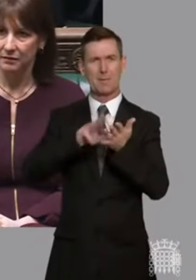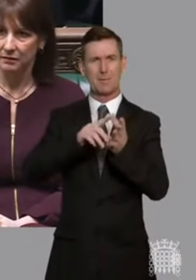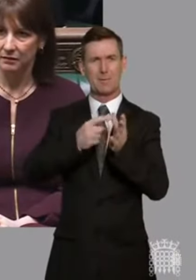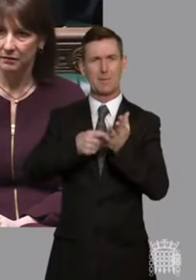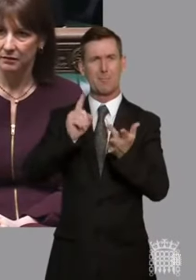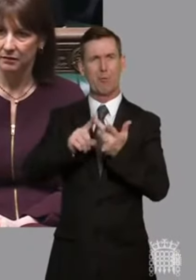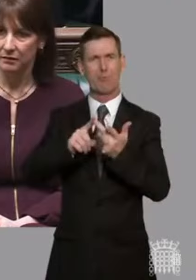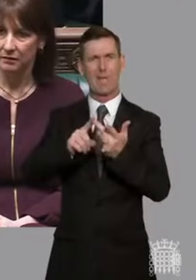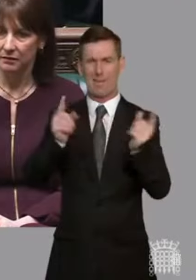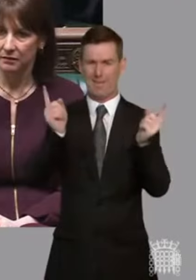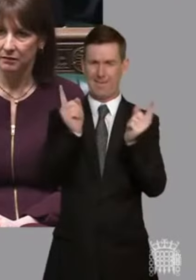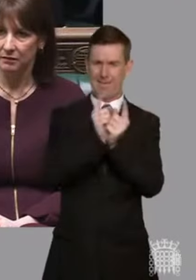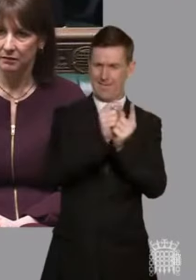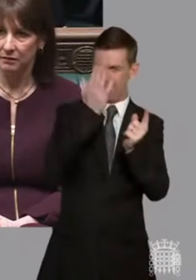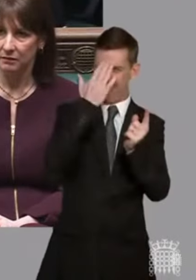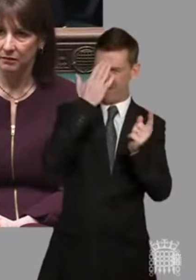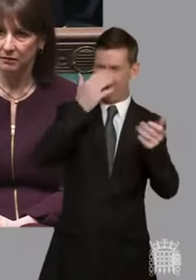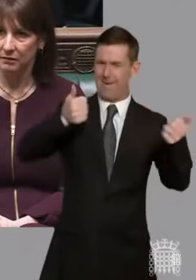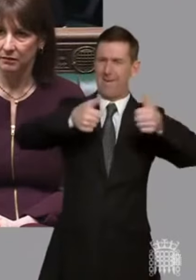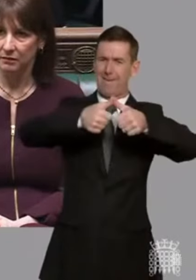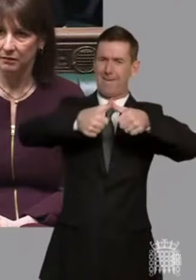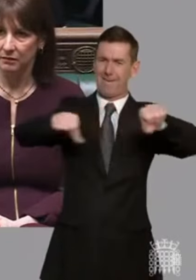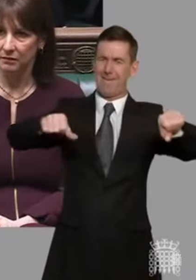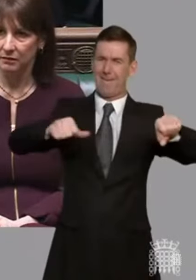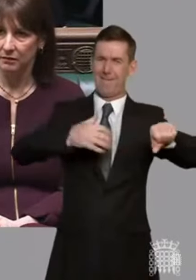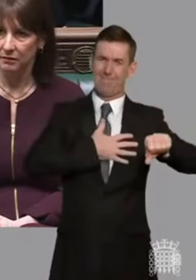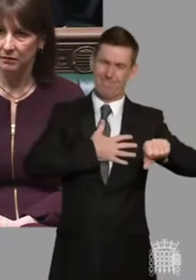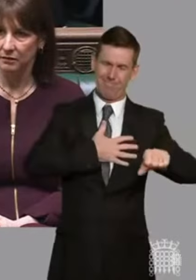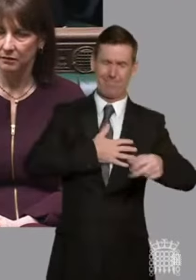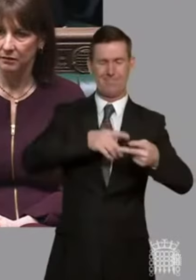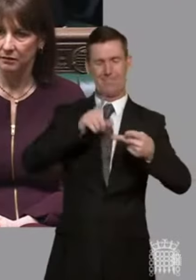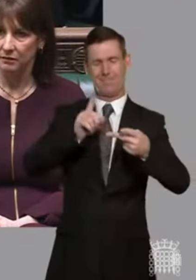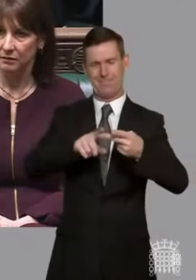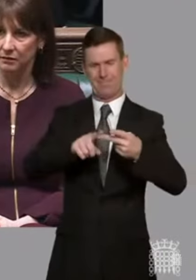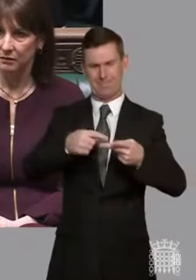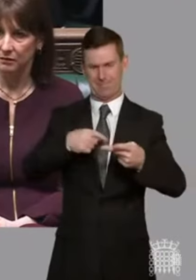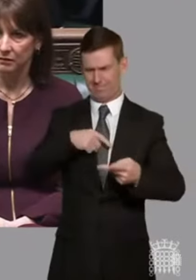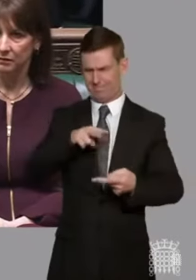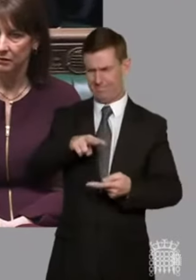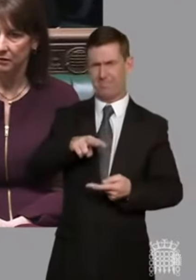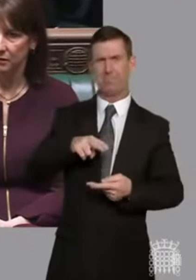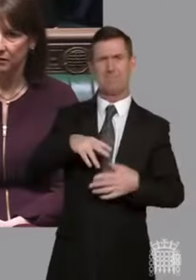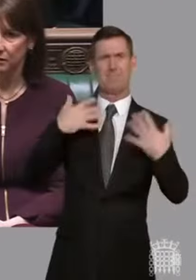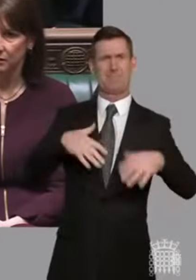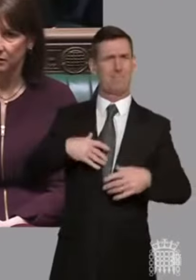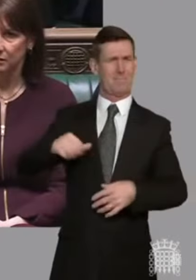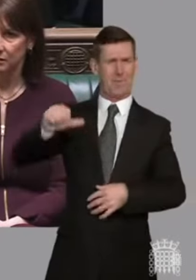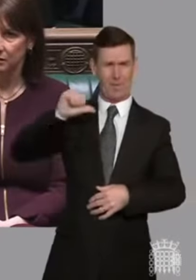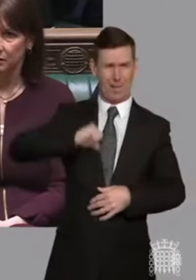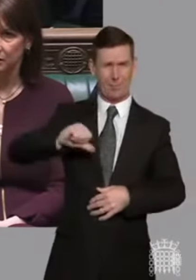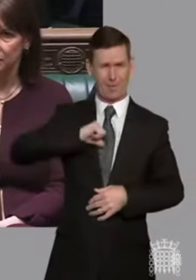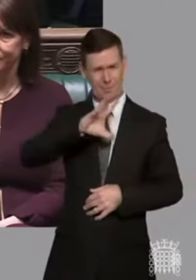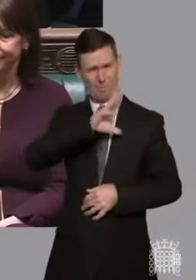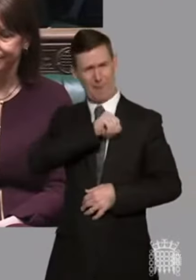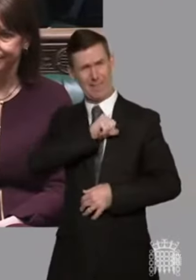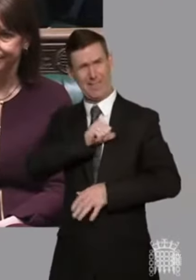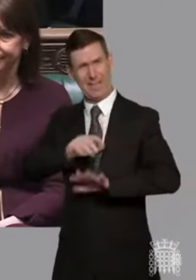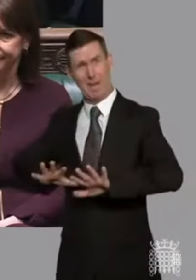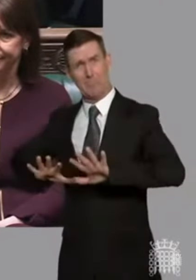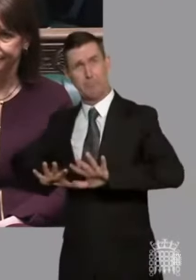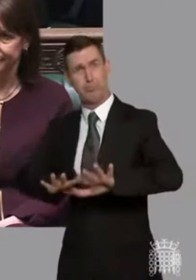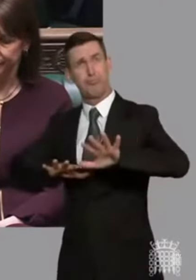second was the image of thousands of Palestinians literally walking through the rubble to try to find their homes